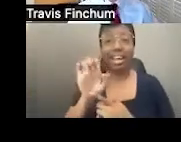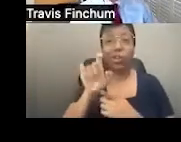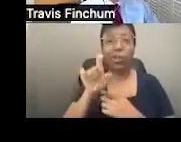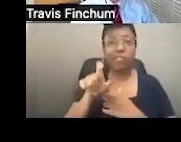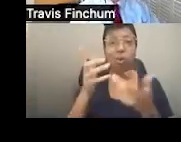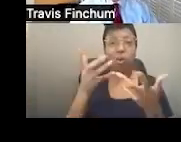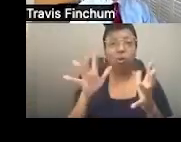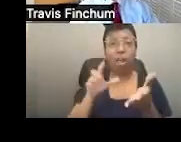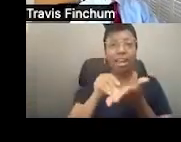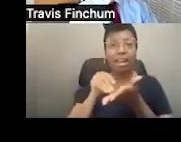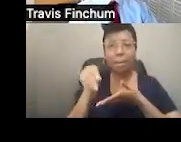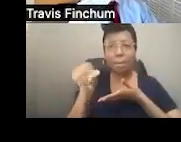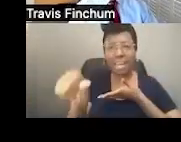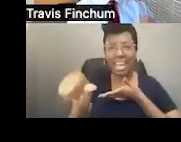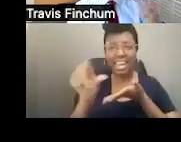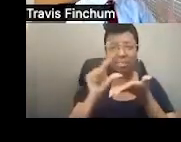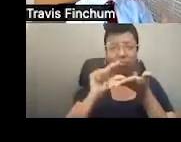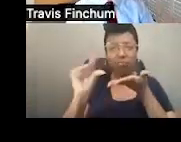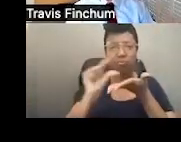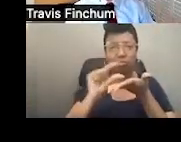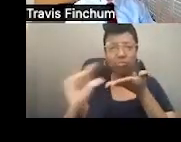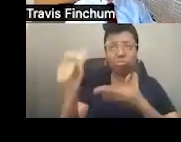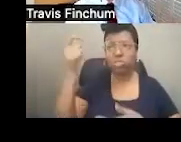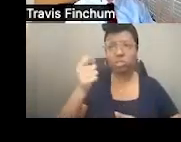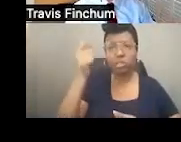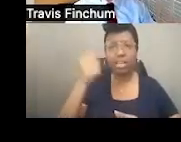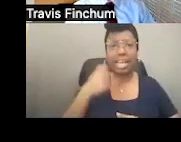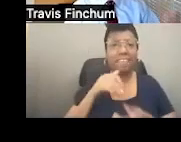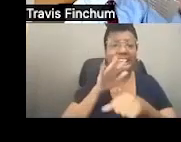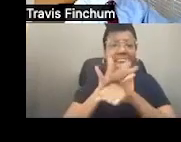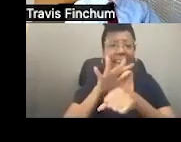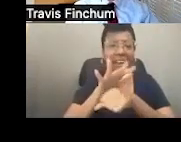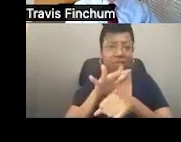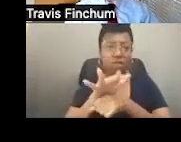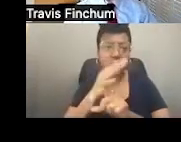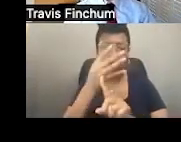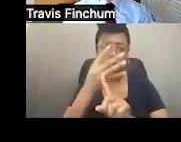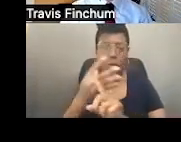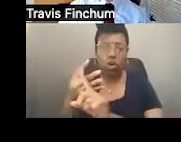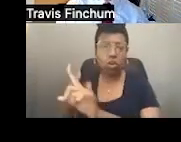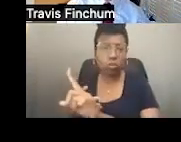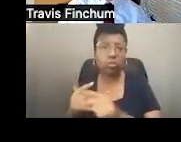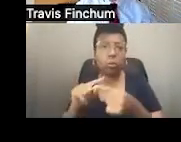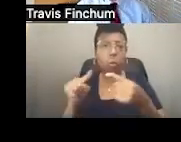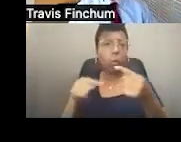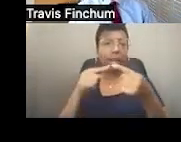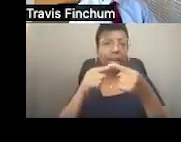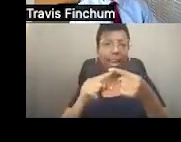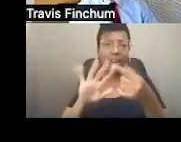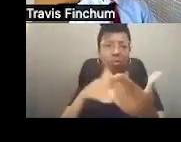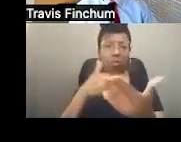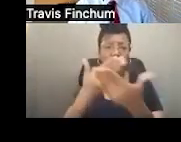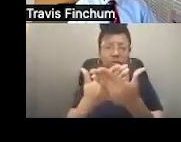the system, into the Social Security system, and gotten enough quarters so that when we reach retirement age, we can